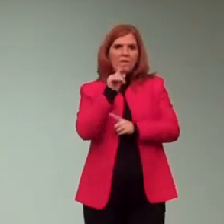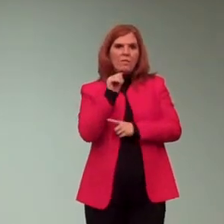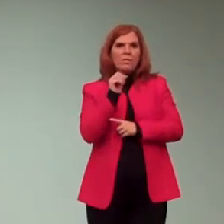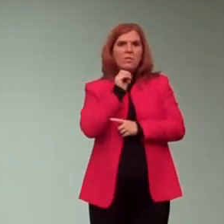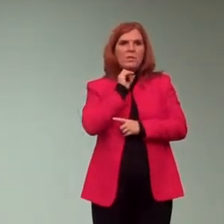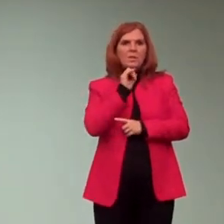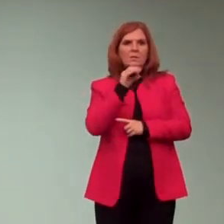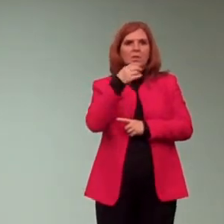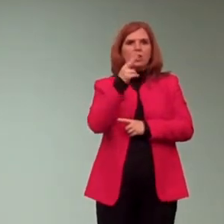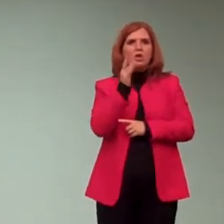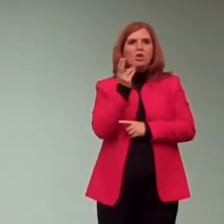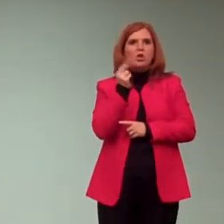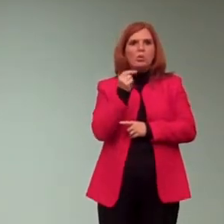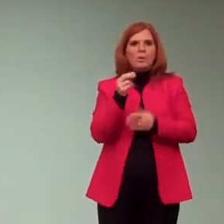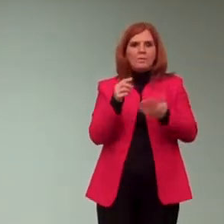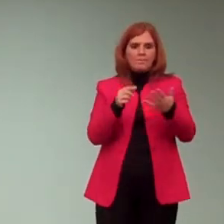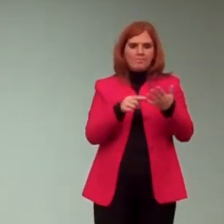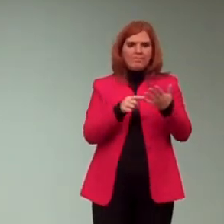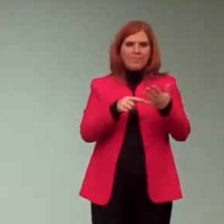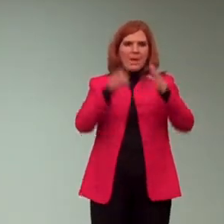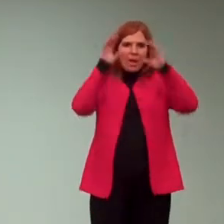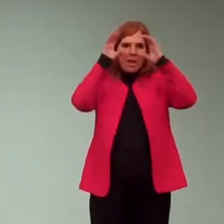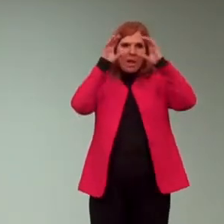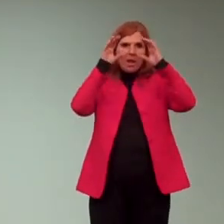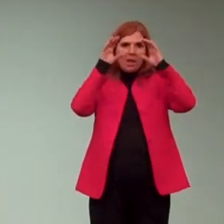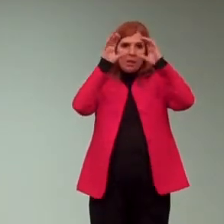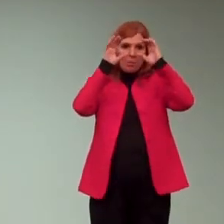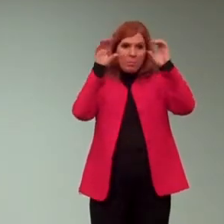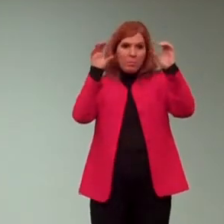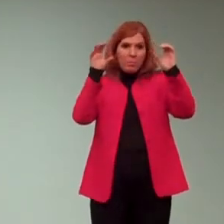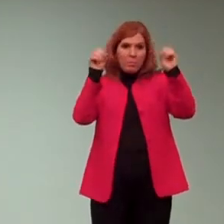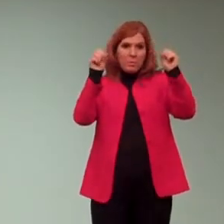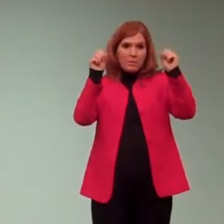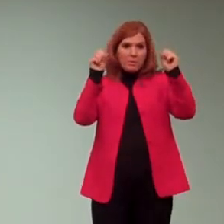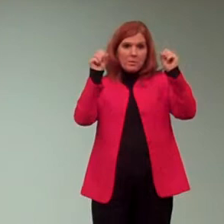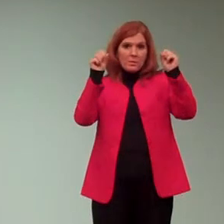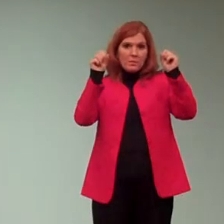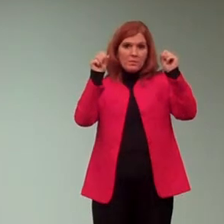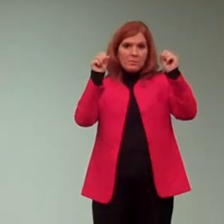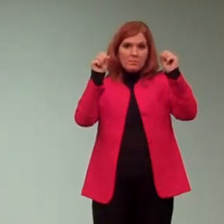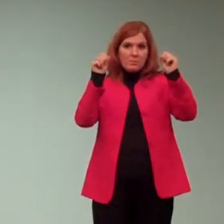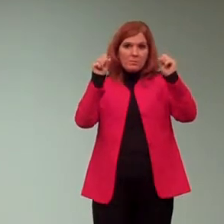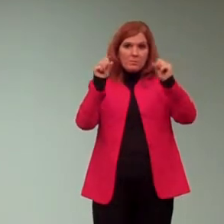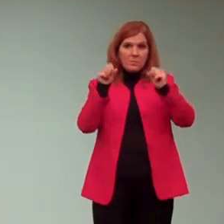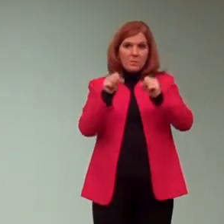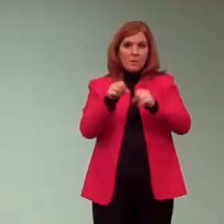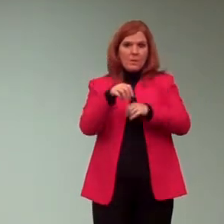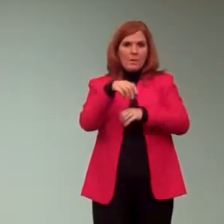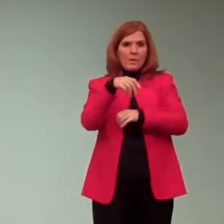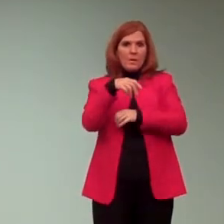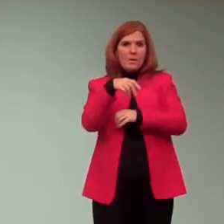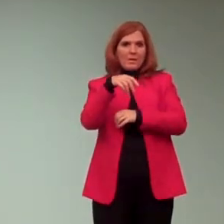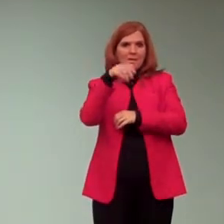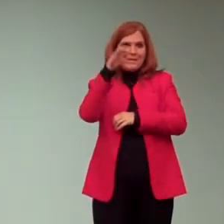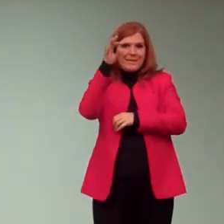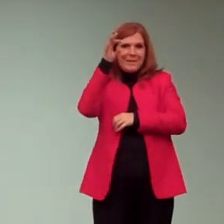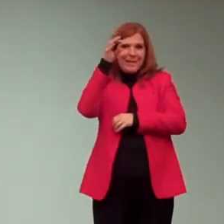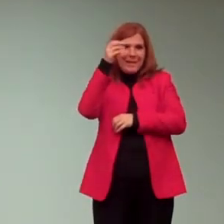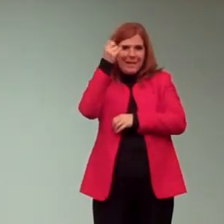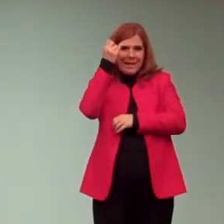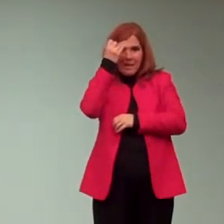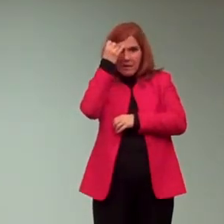Florida is Cuban. The present governor of Louisiana is Indian background. India from the